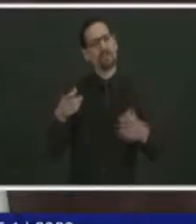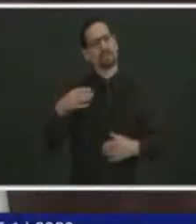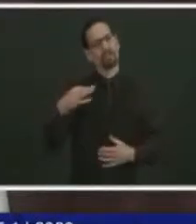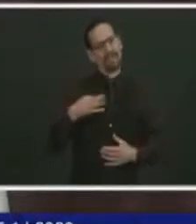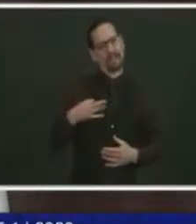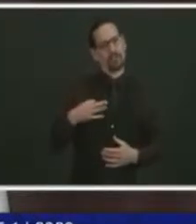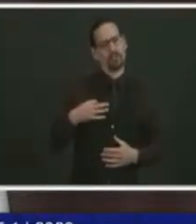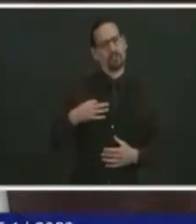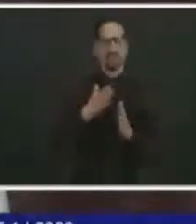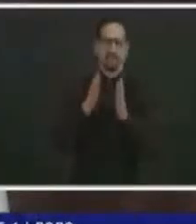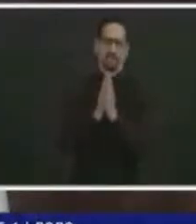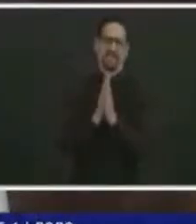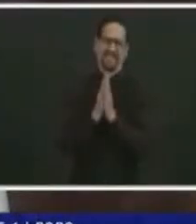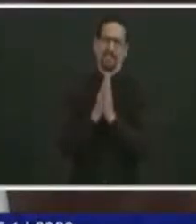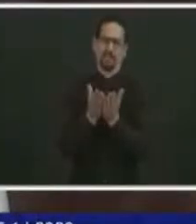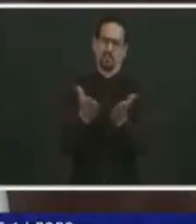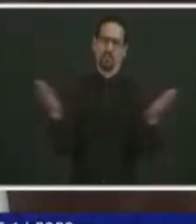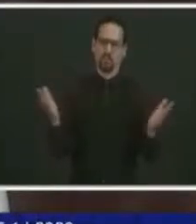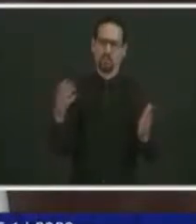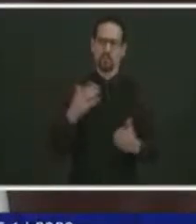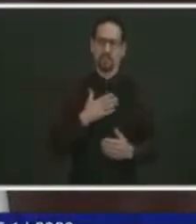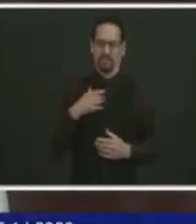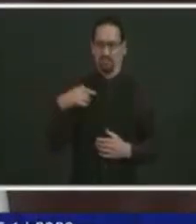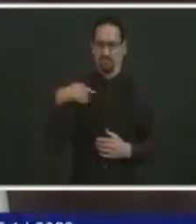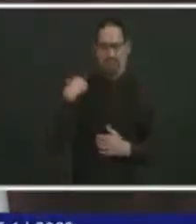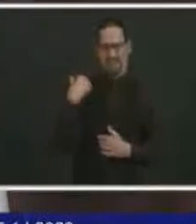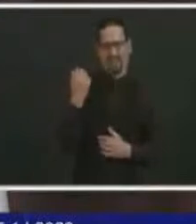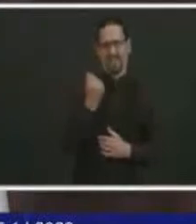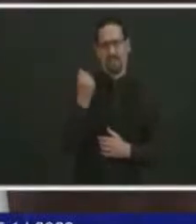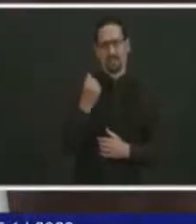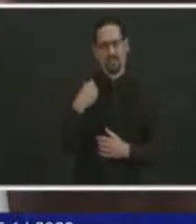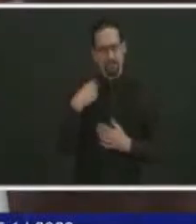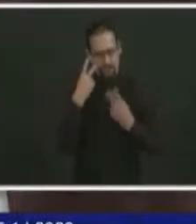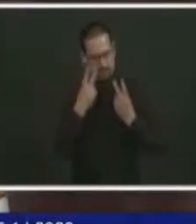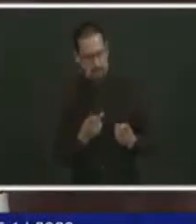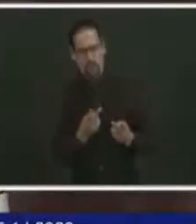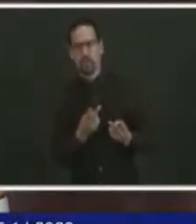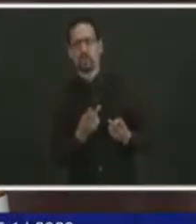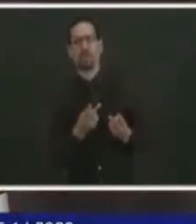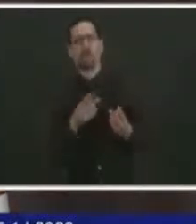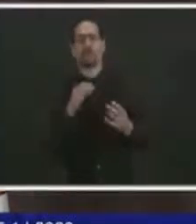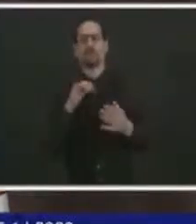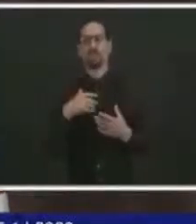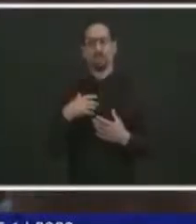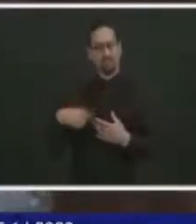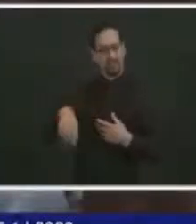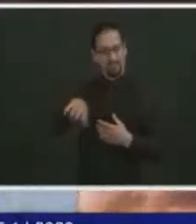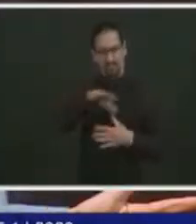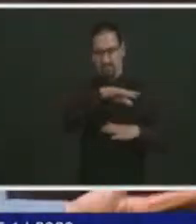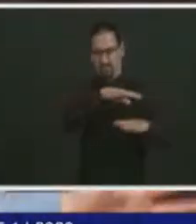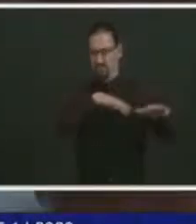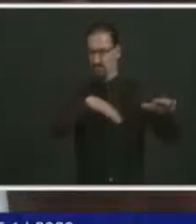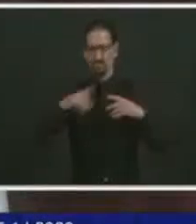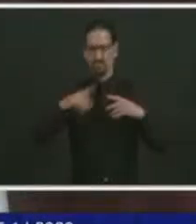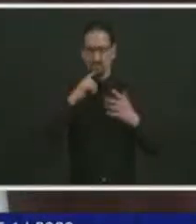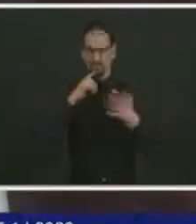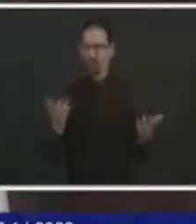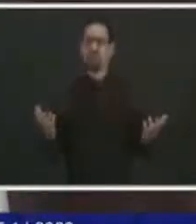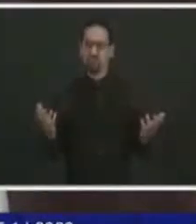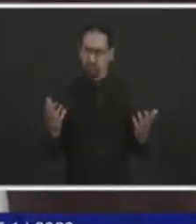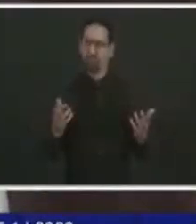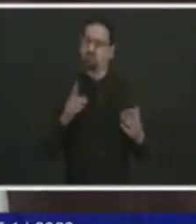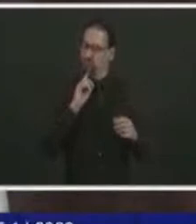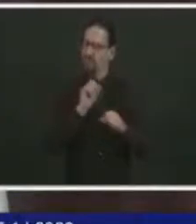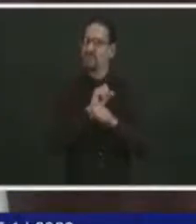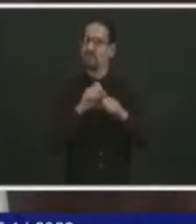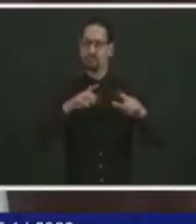pleased on Saturday to see people were going out of their way to be many feet apart,